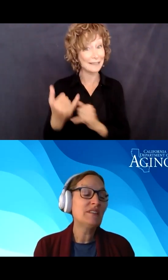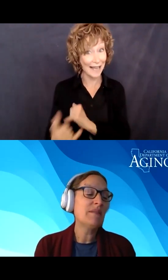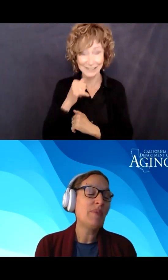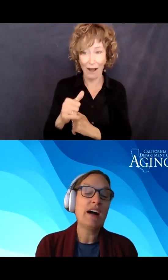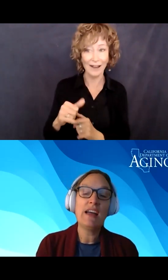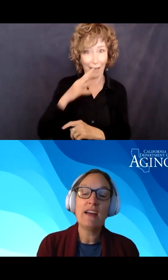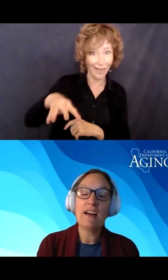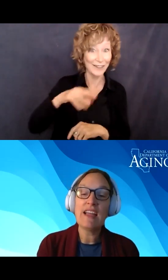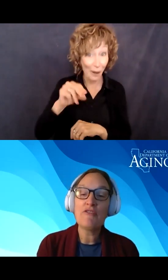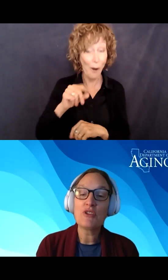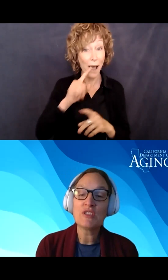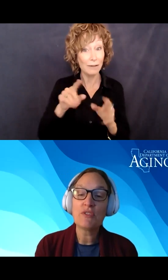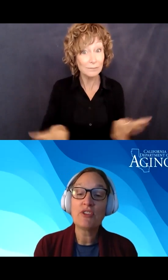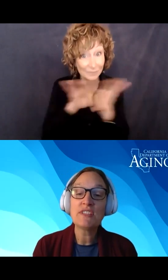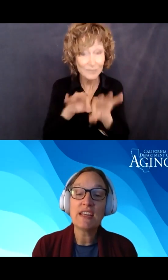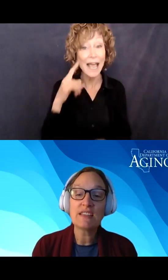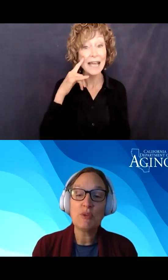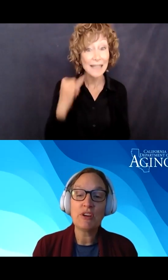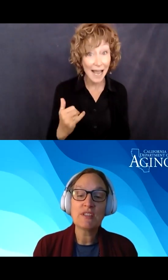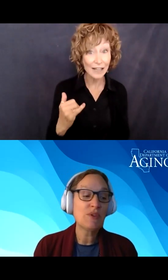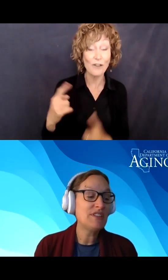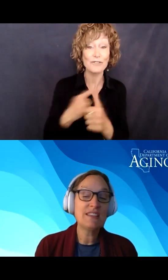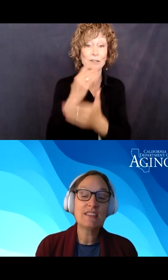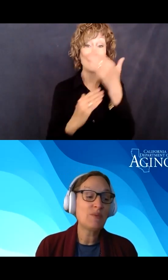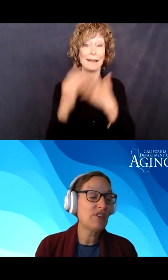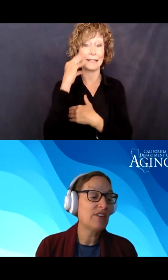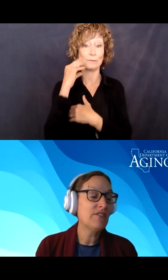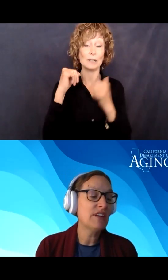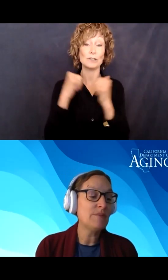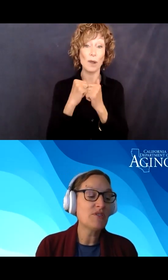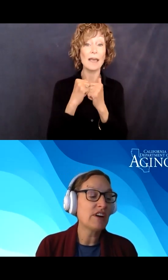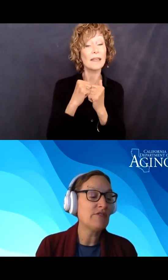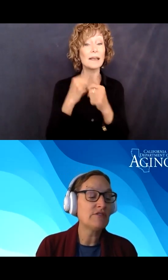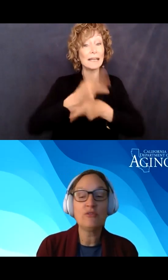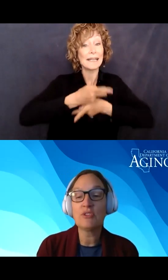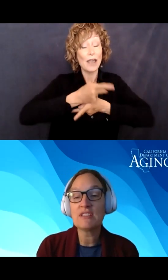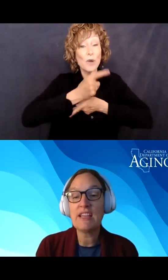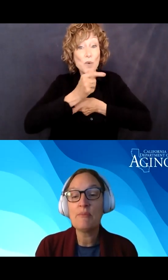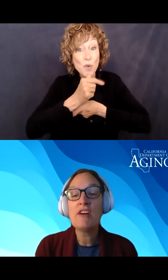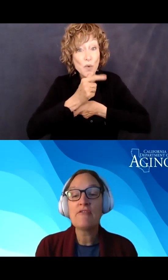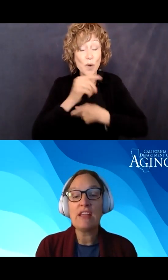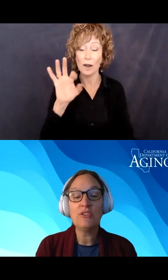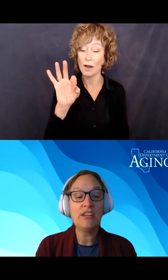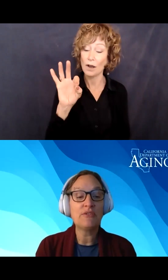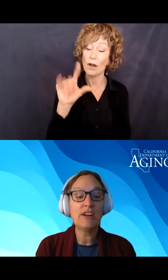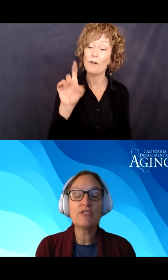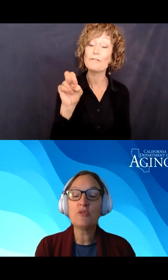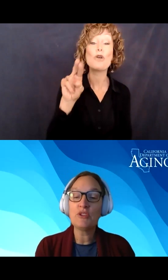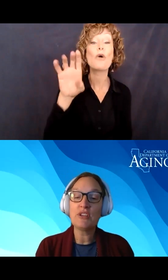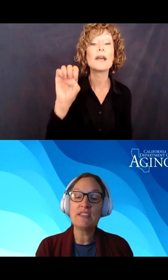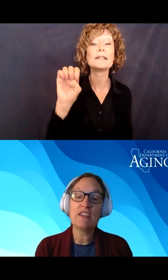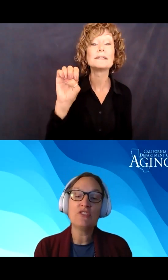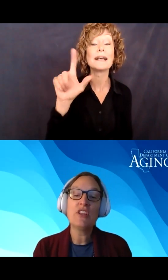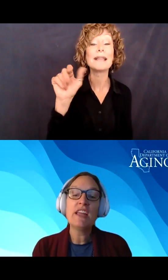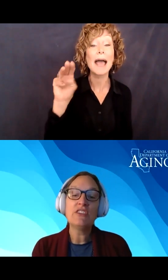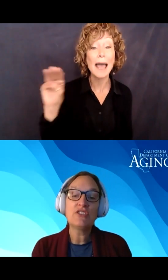will be joined by Californians with firsthand experience with the disease and with caregiving. I'm so grateful to Florence Lam and Yolanda Rogers, who will